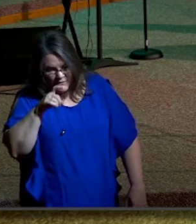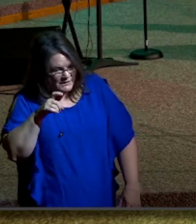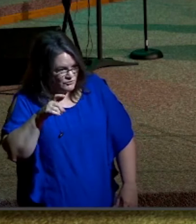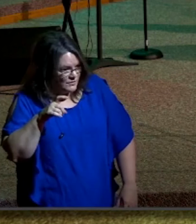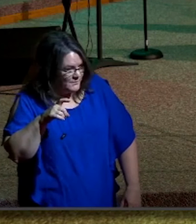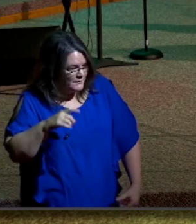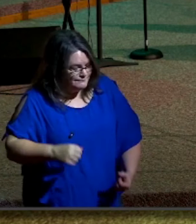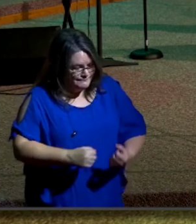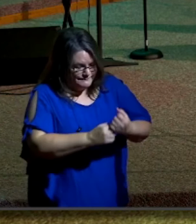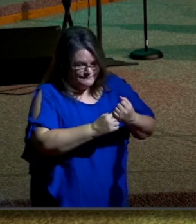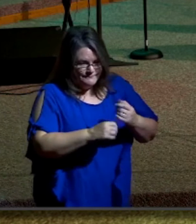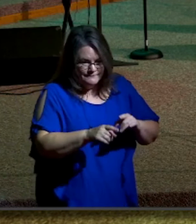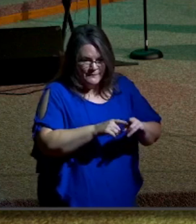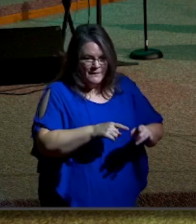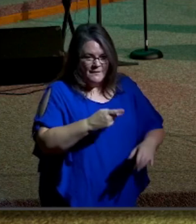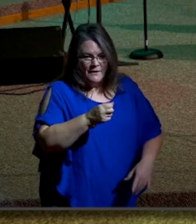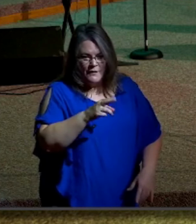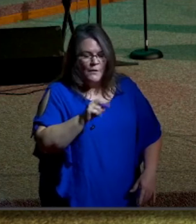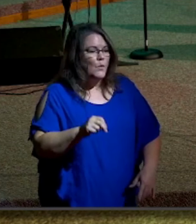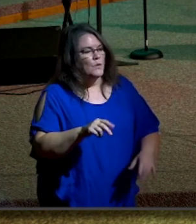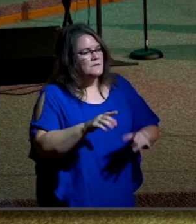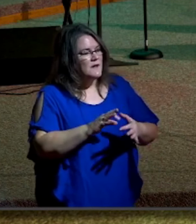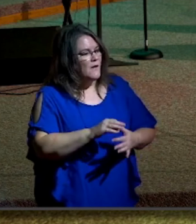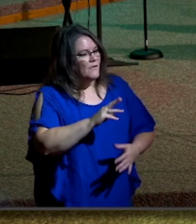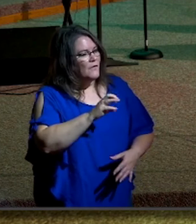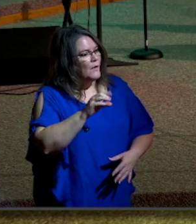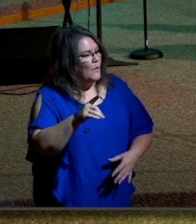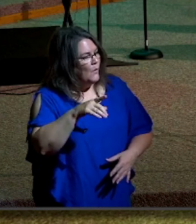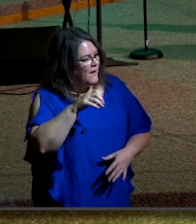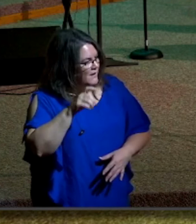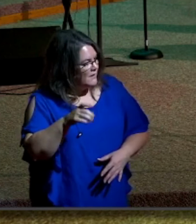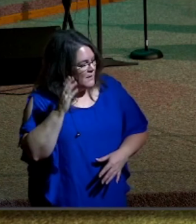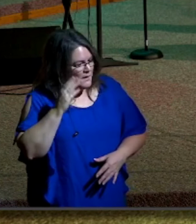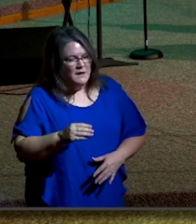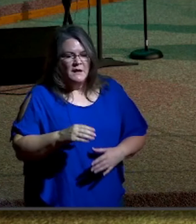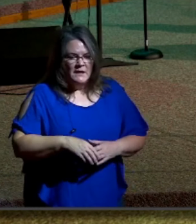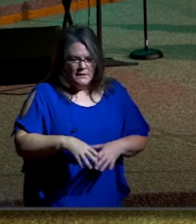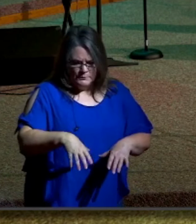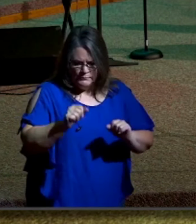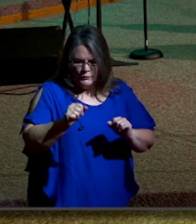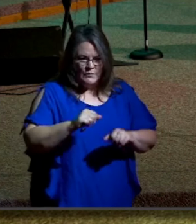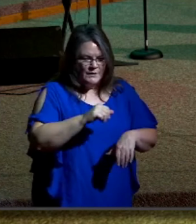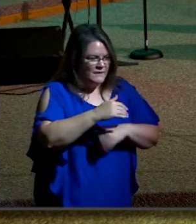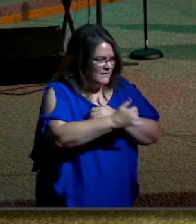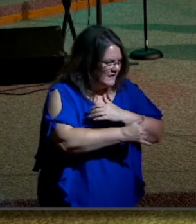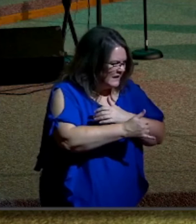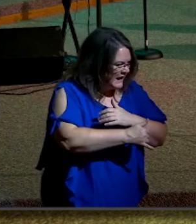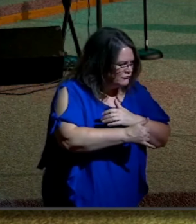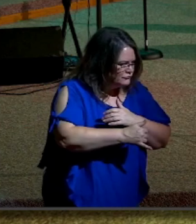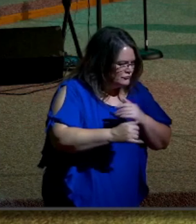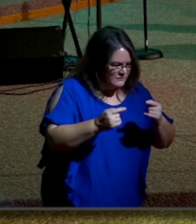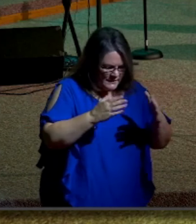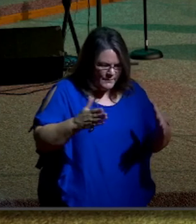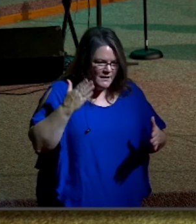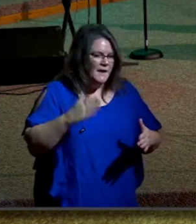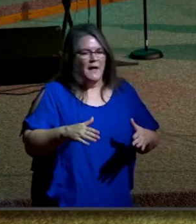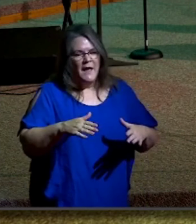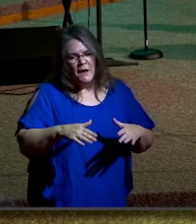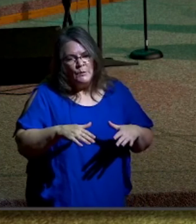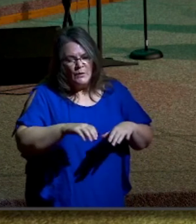like the horns of the wild ox. He shall eat up the nations, his adversaries, and shall break their bones in